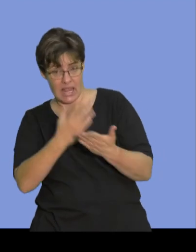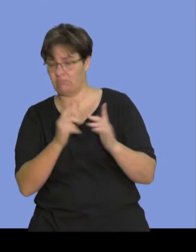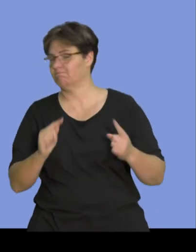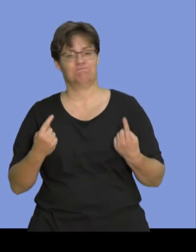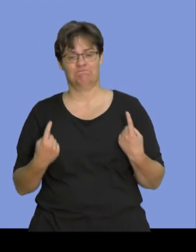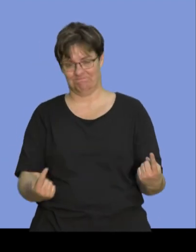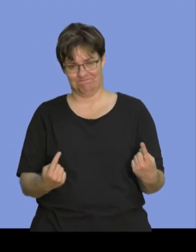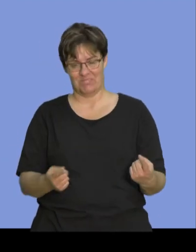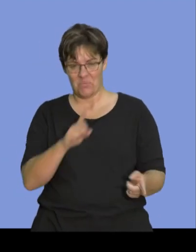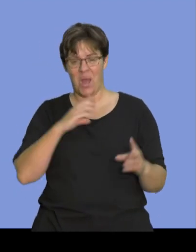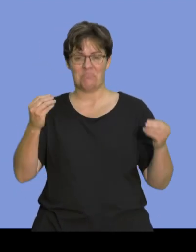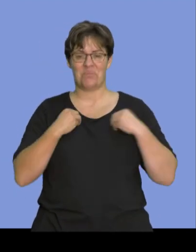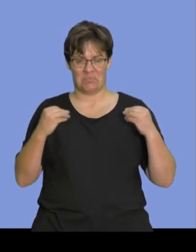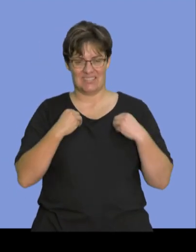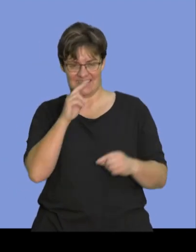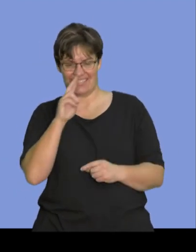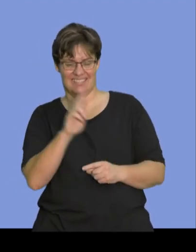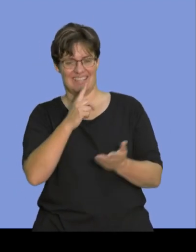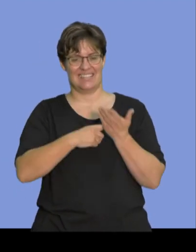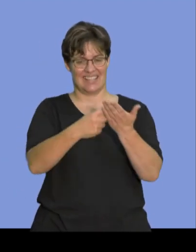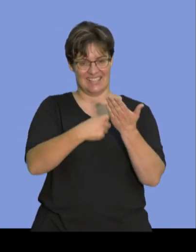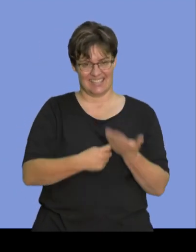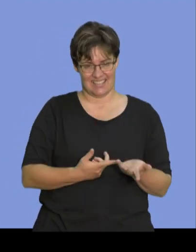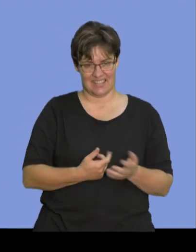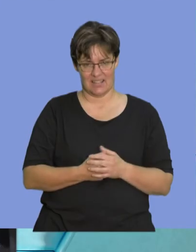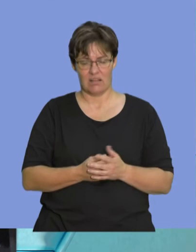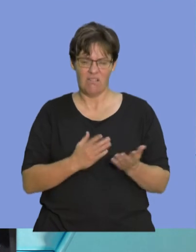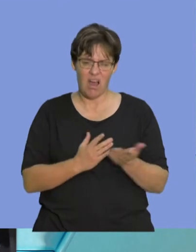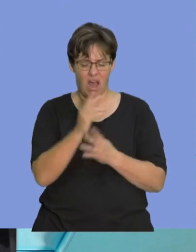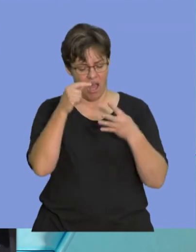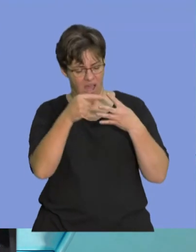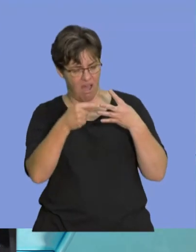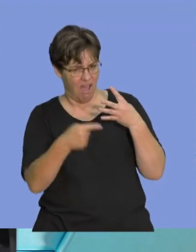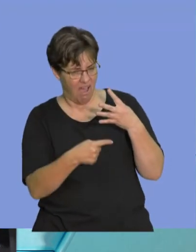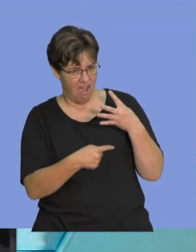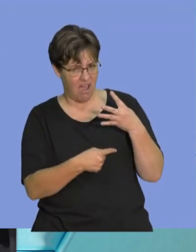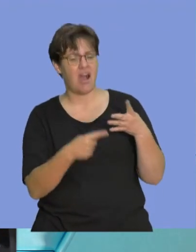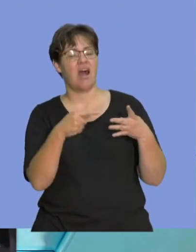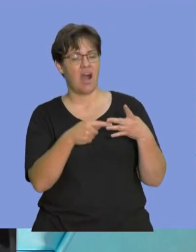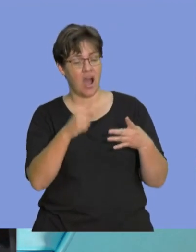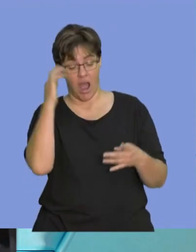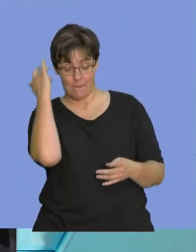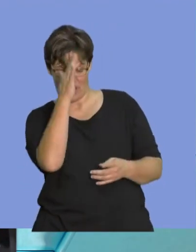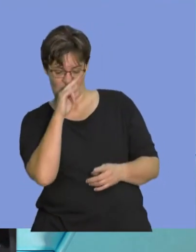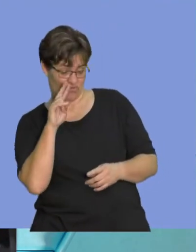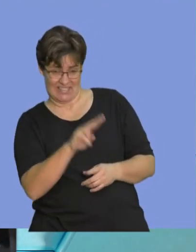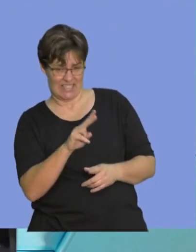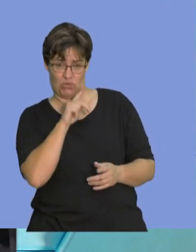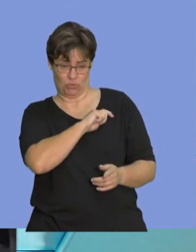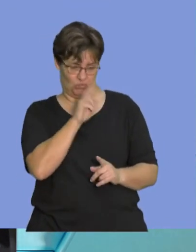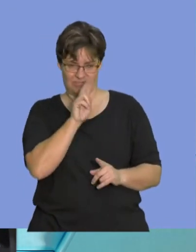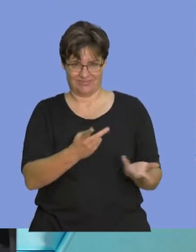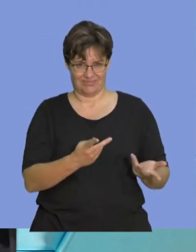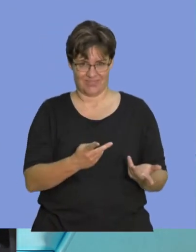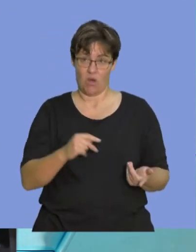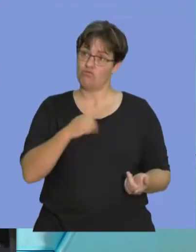field because we've actually discussed the properties of magnetic field. Once again, if we go through them, we're saying these are imaginary,